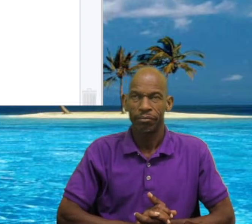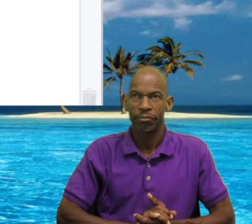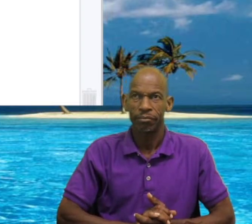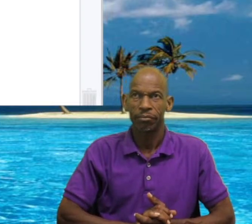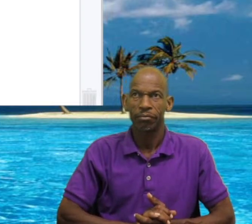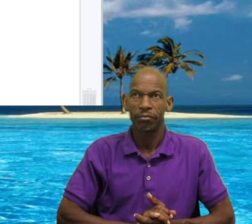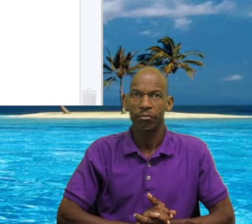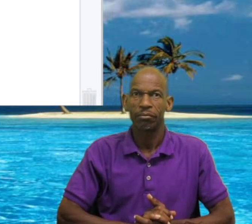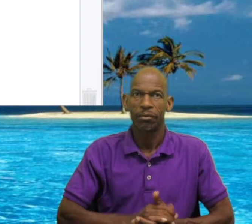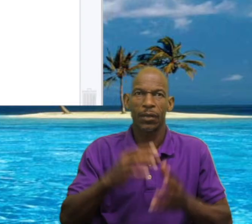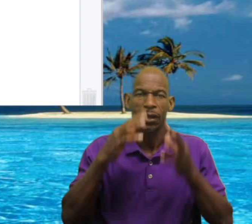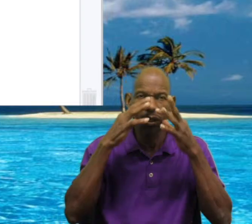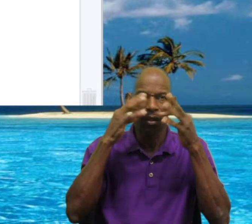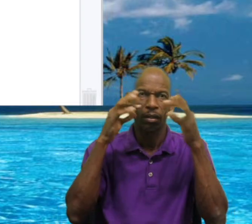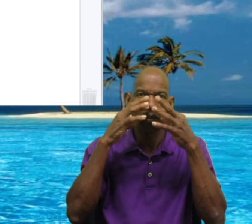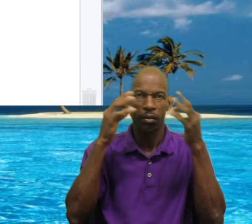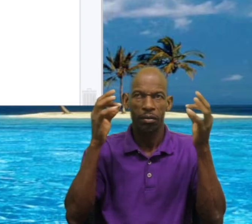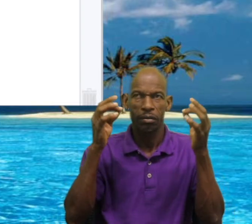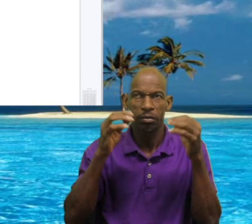The cat